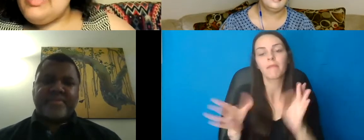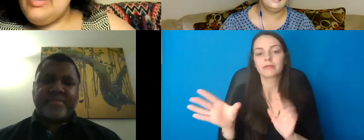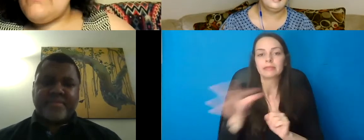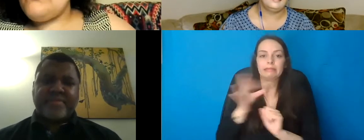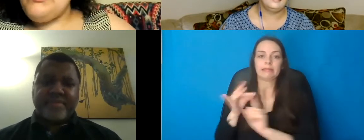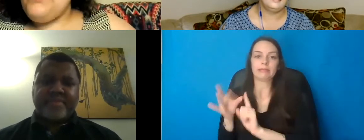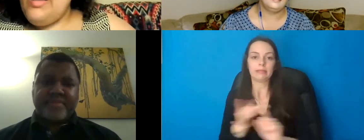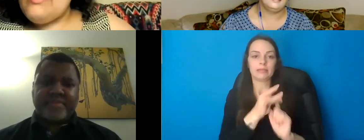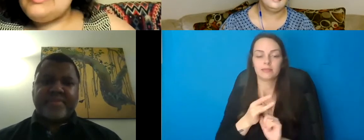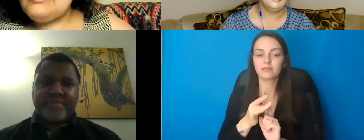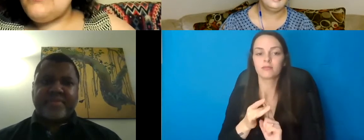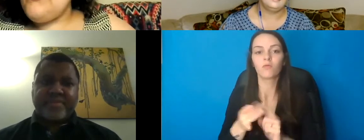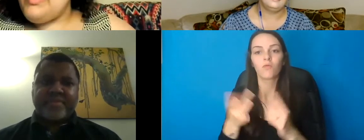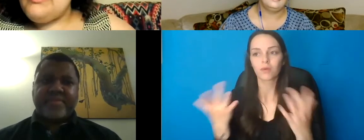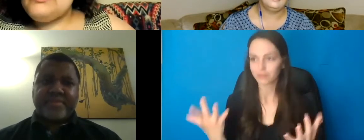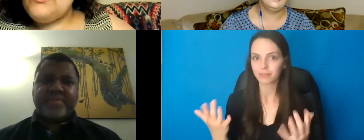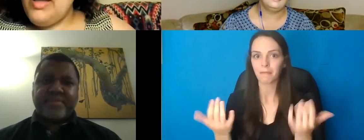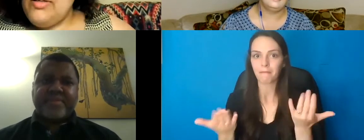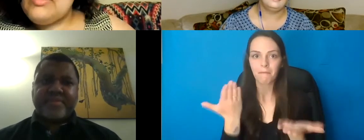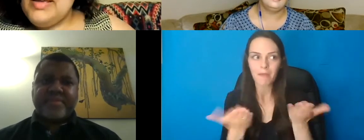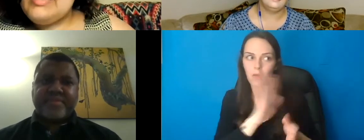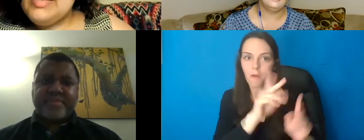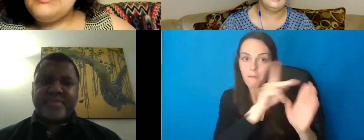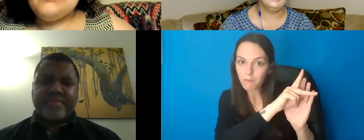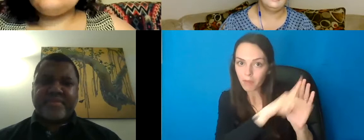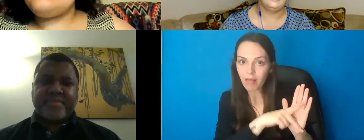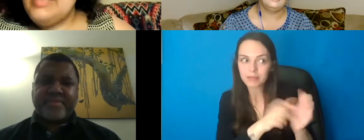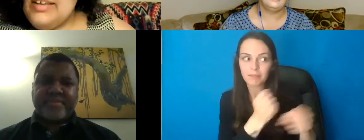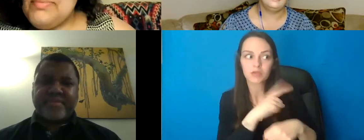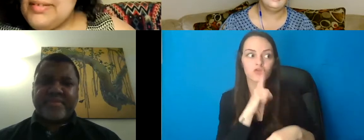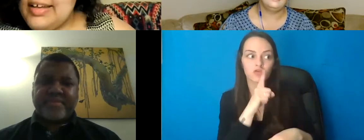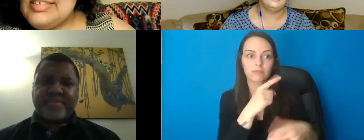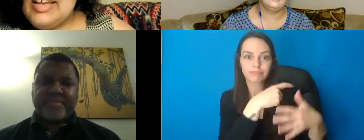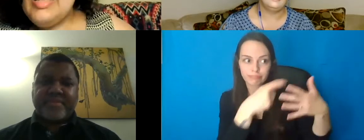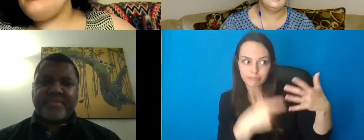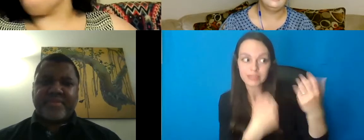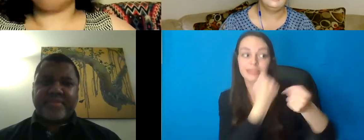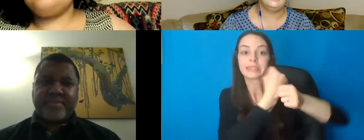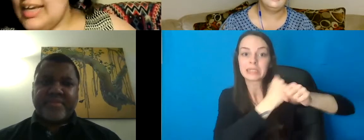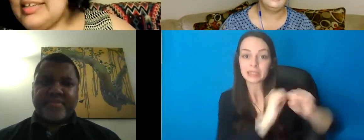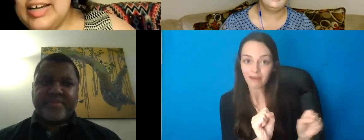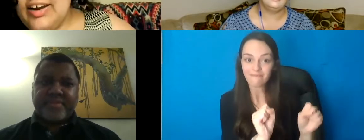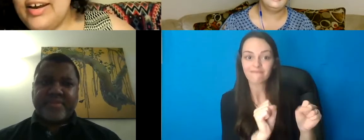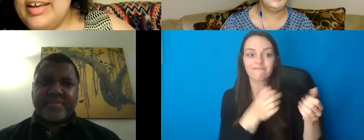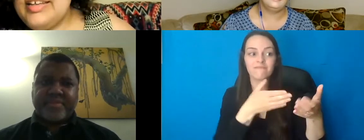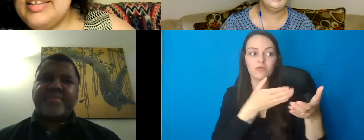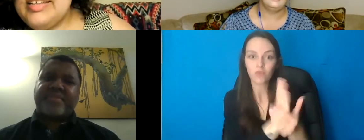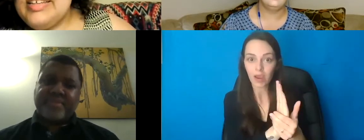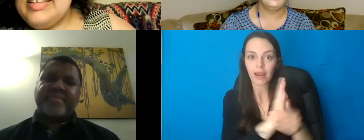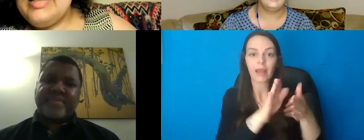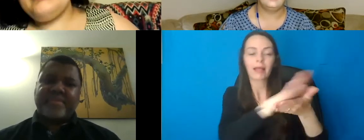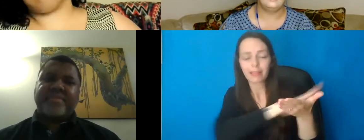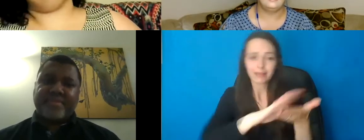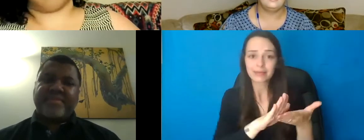be more careful about your policies about making sure your health space is a safe place and sanitary.